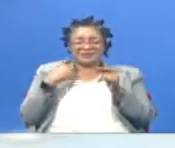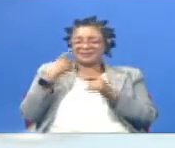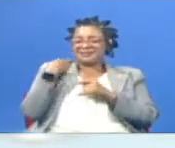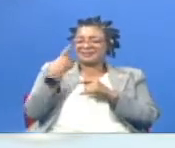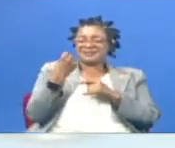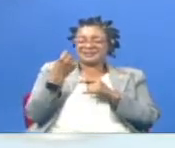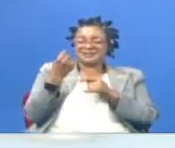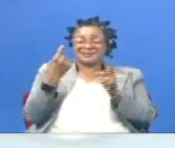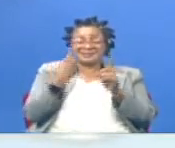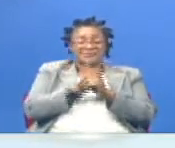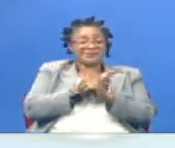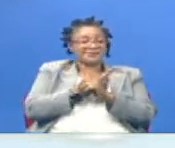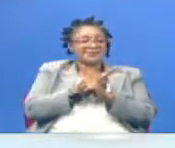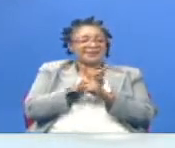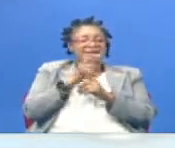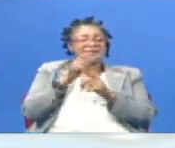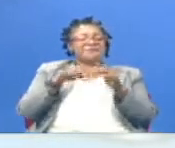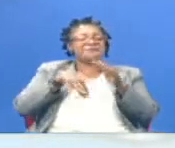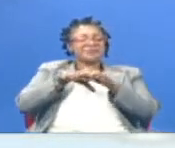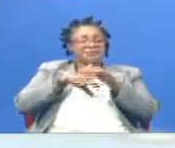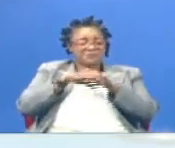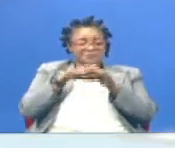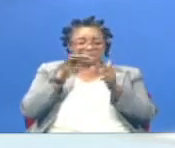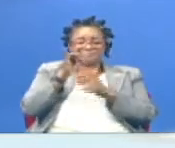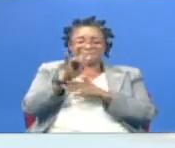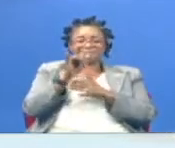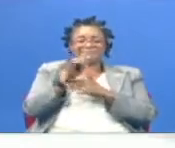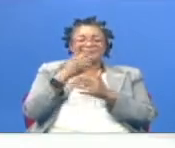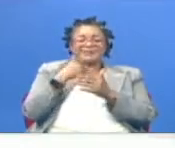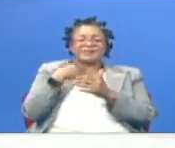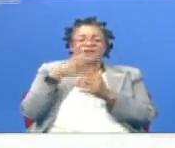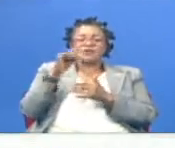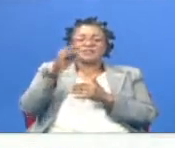in Kenyan football that has far-reaching consequences.